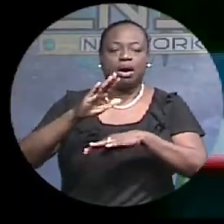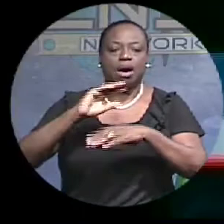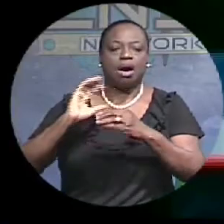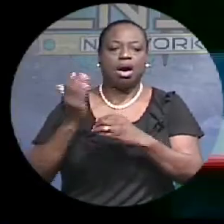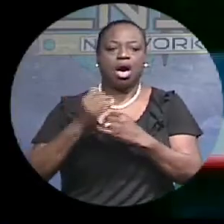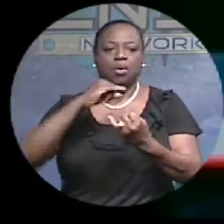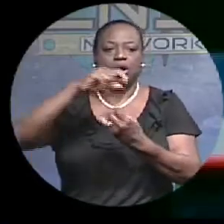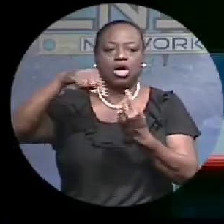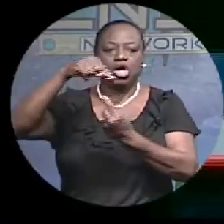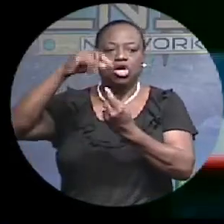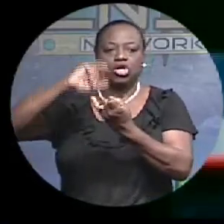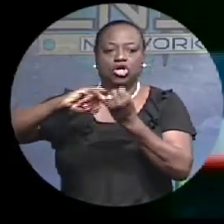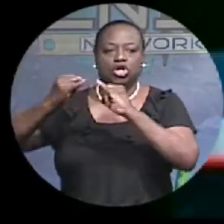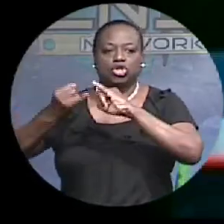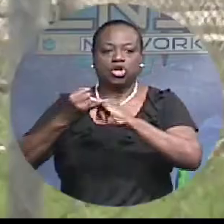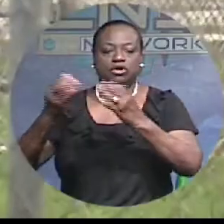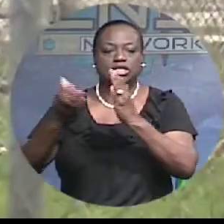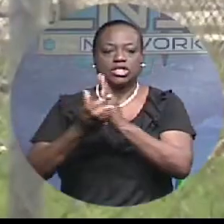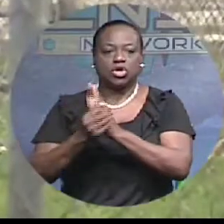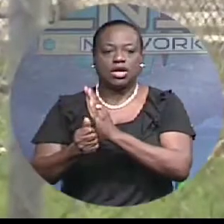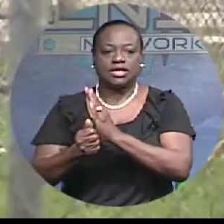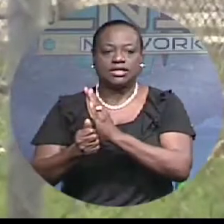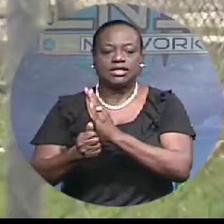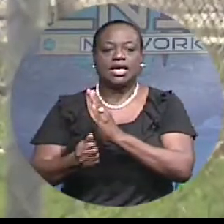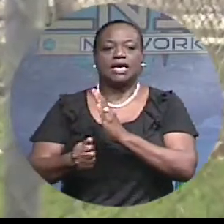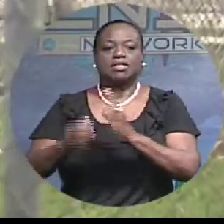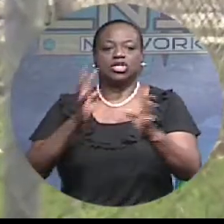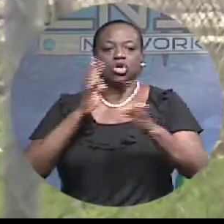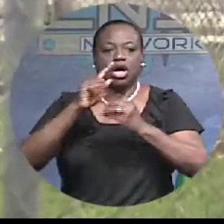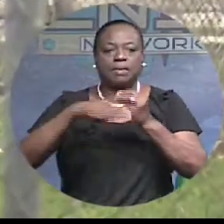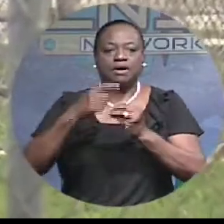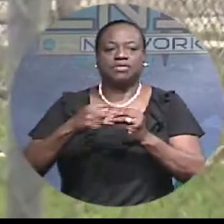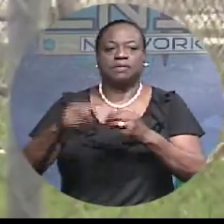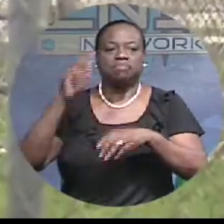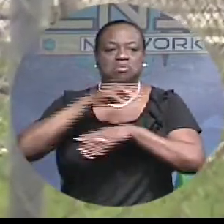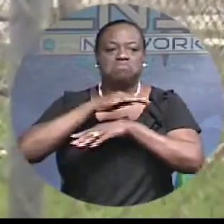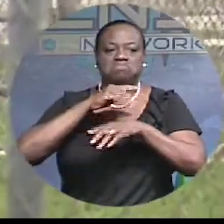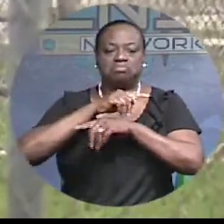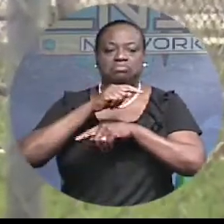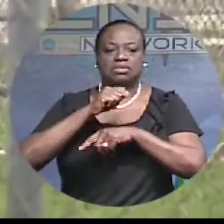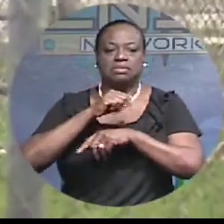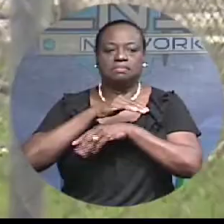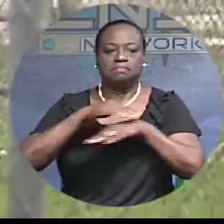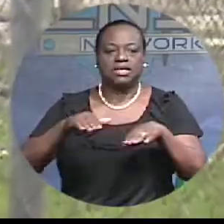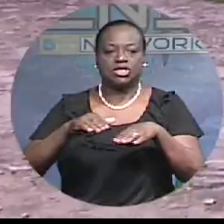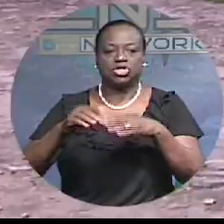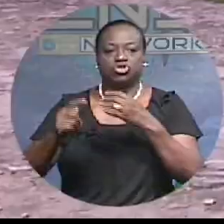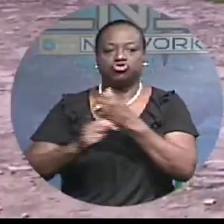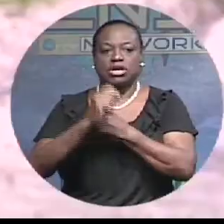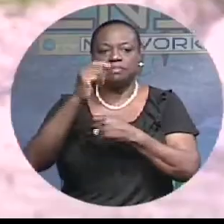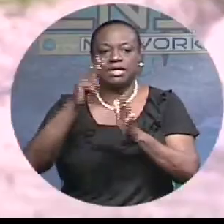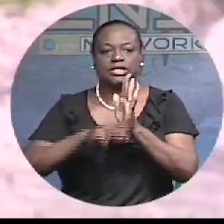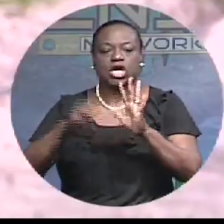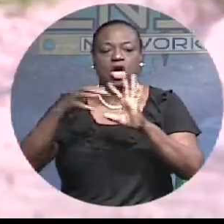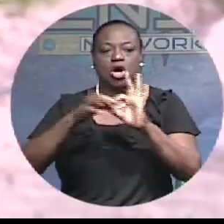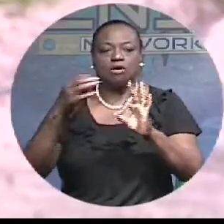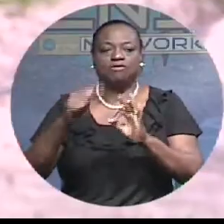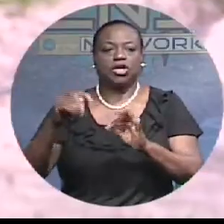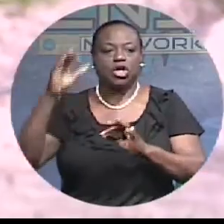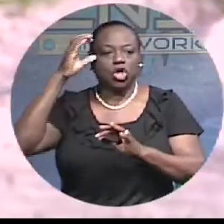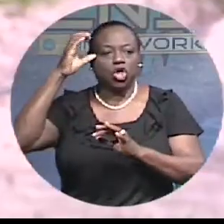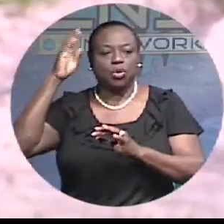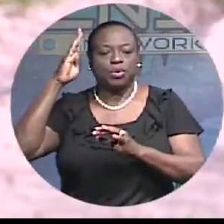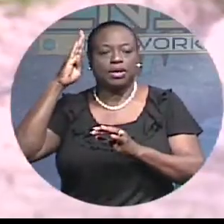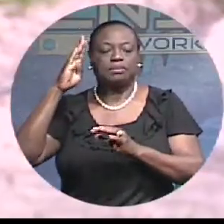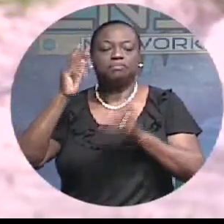group took the action, claiming the mistreatment of Cuban detainees at the Carmichael Road Detention Center, and it's not too pleased